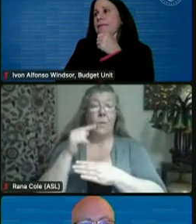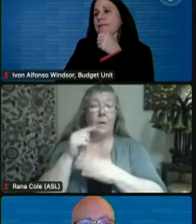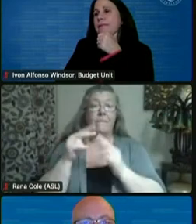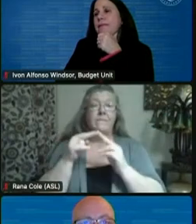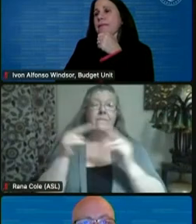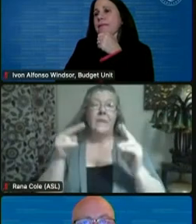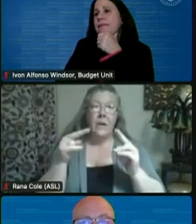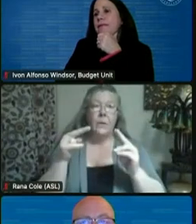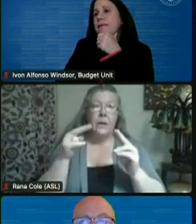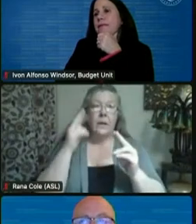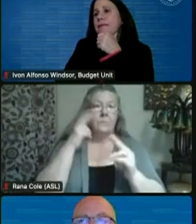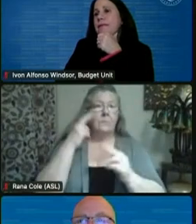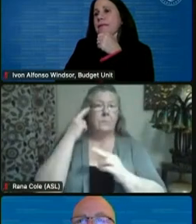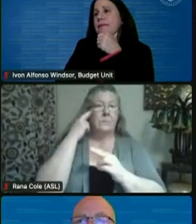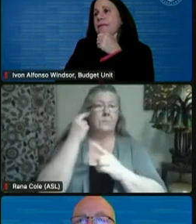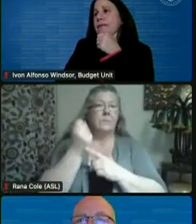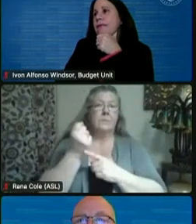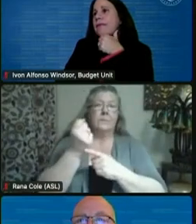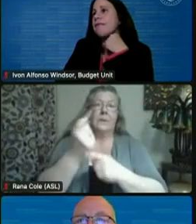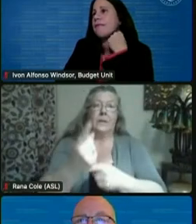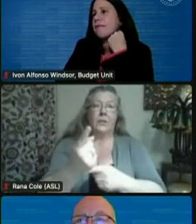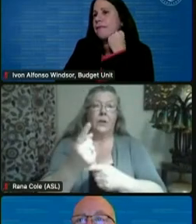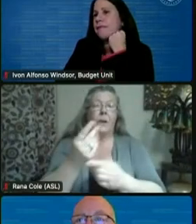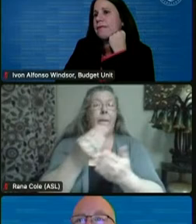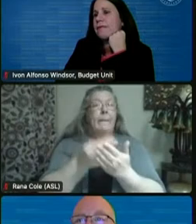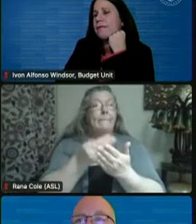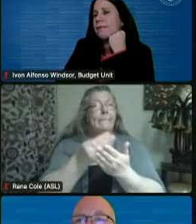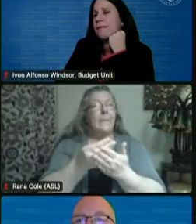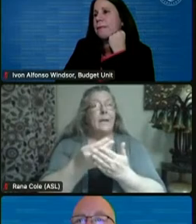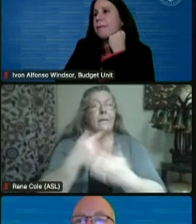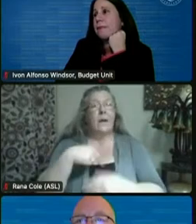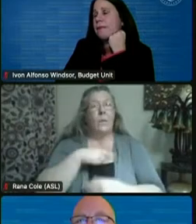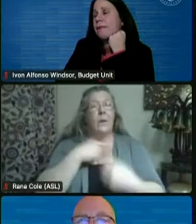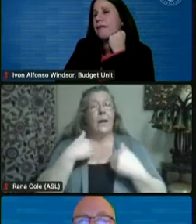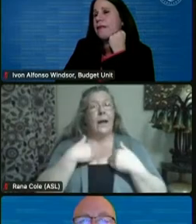intentionally next year, because it's money that we now have that we've been operating